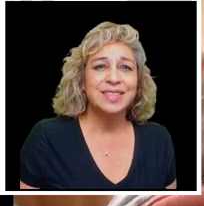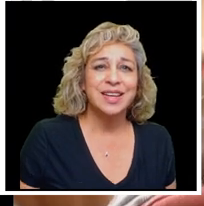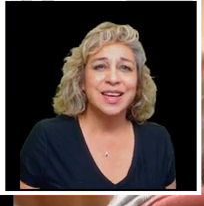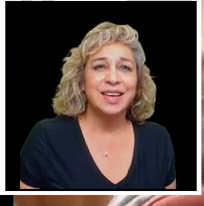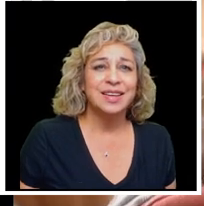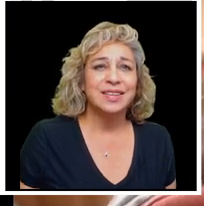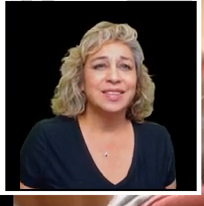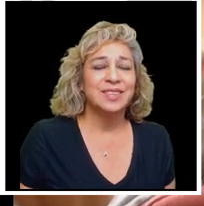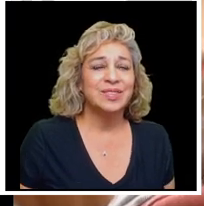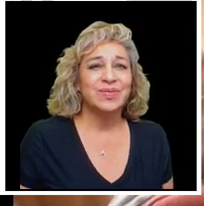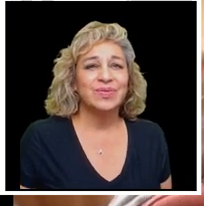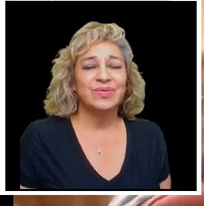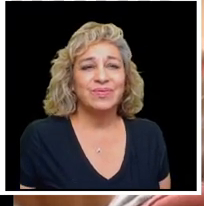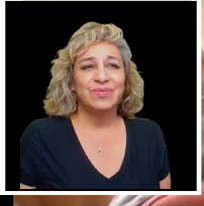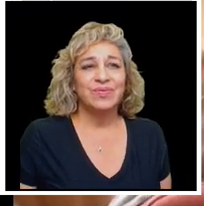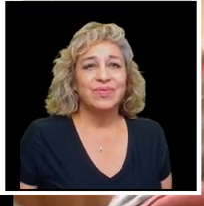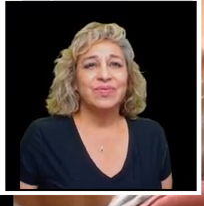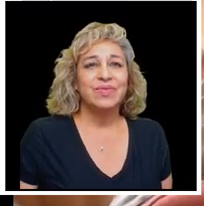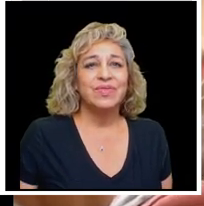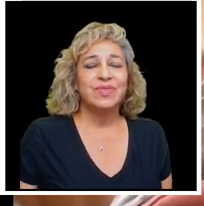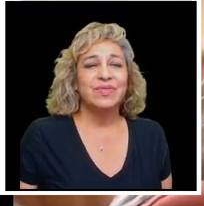necessity that